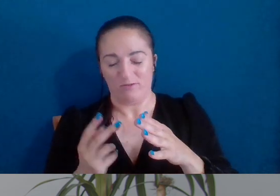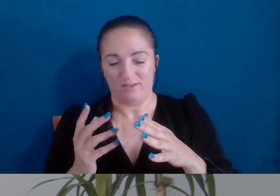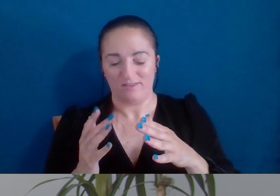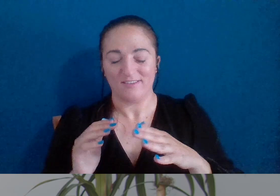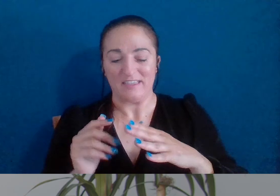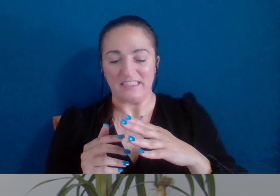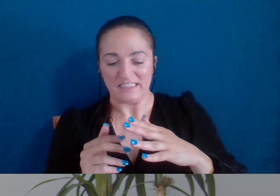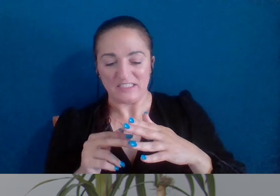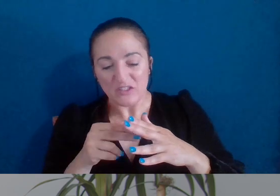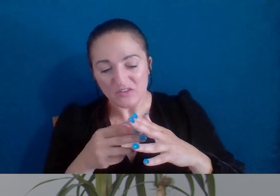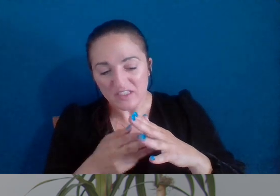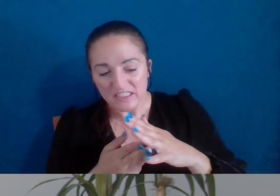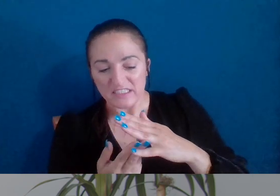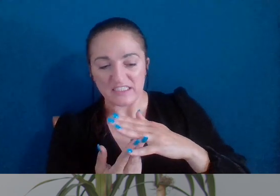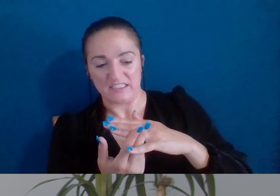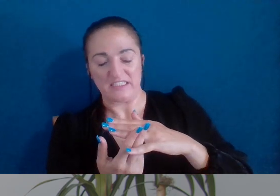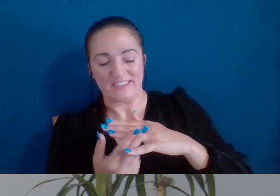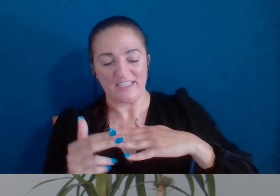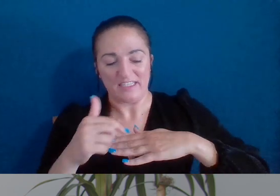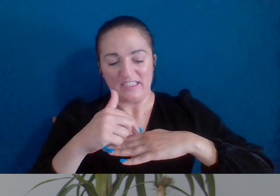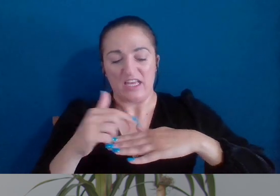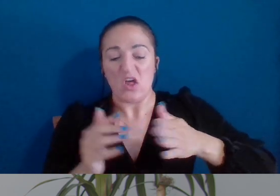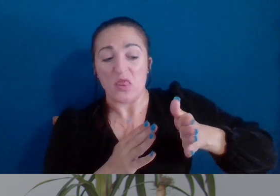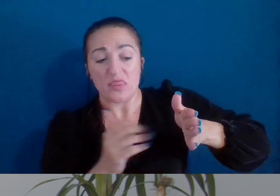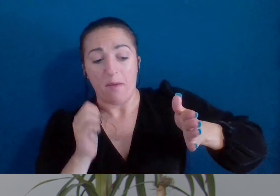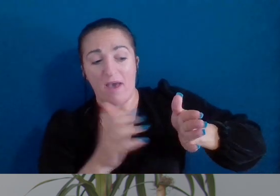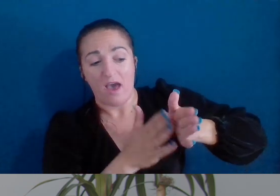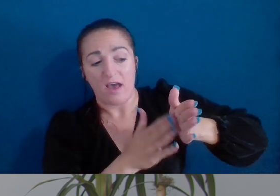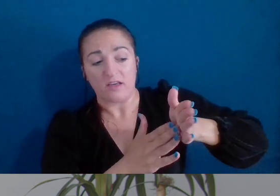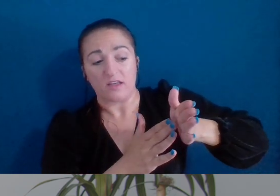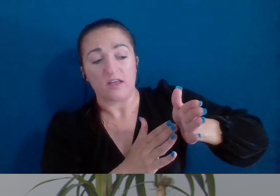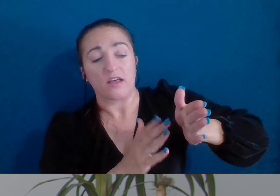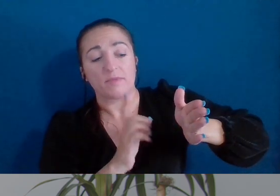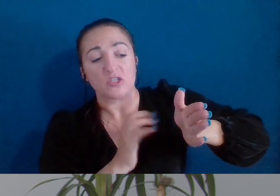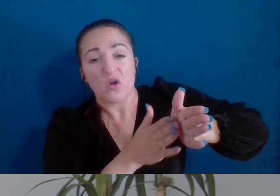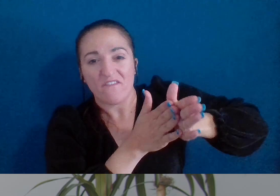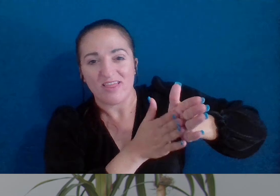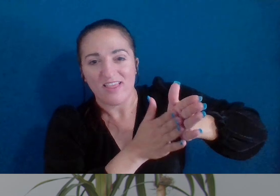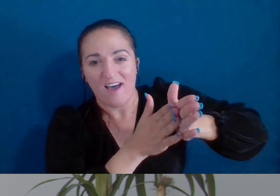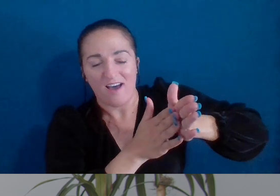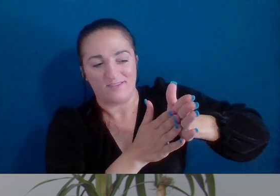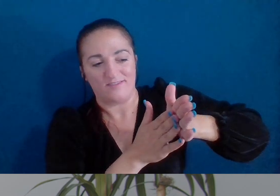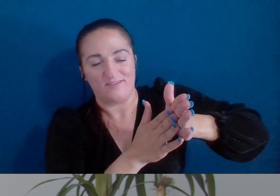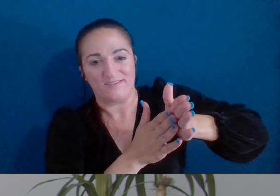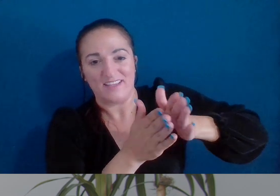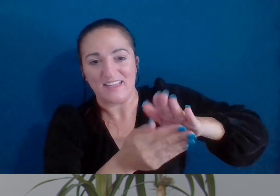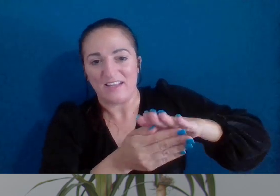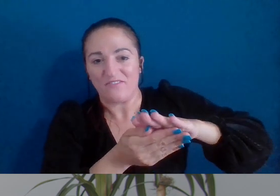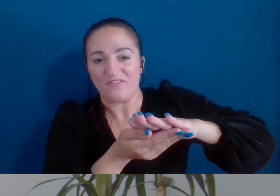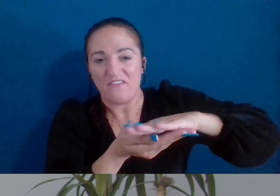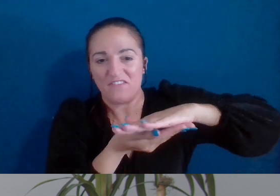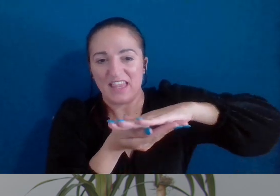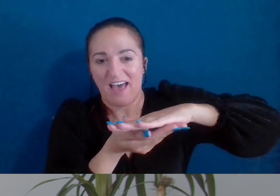to make all the sides on this side to be flat, I'm gonna make sure the side that's sticking on next to the